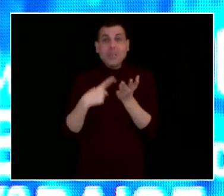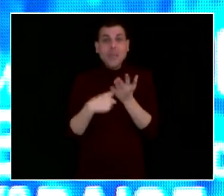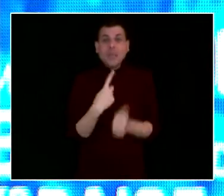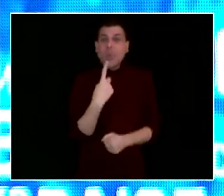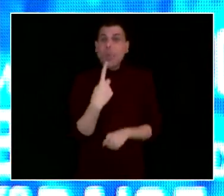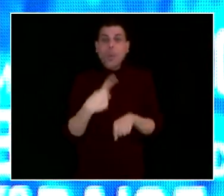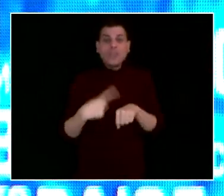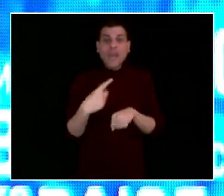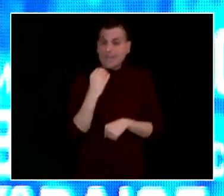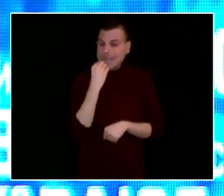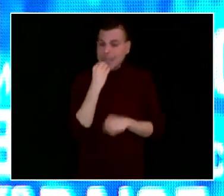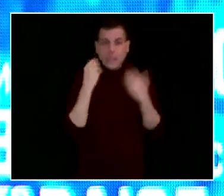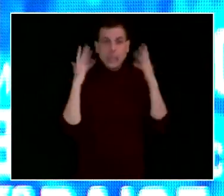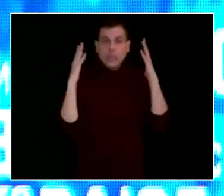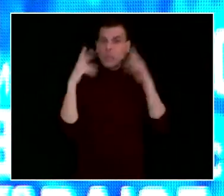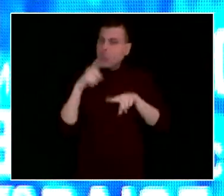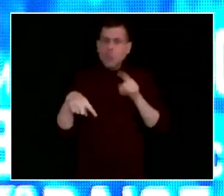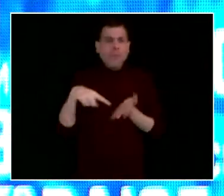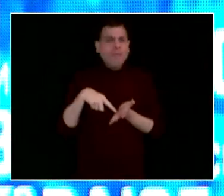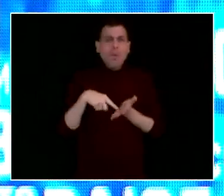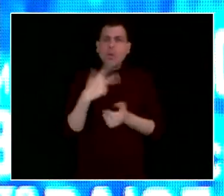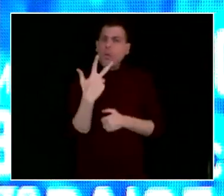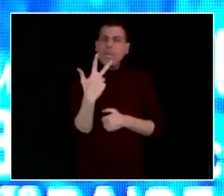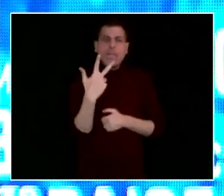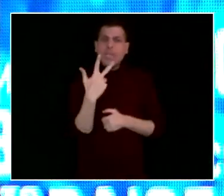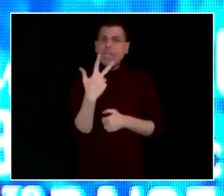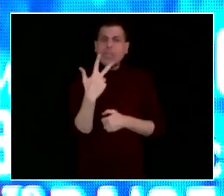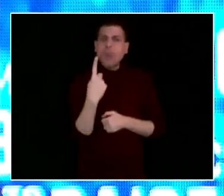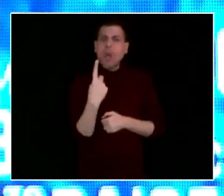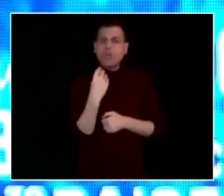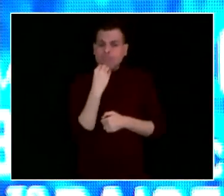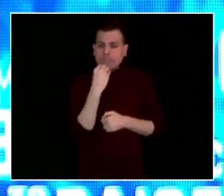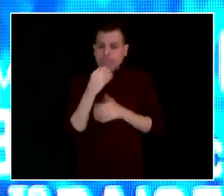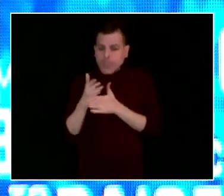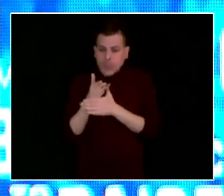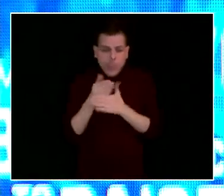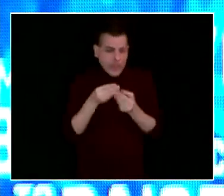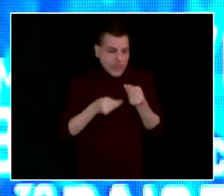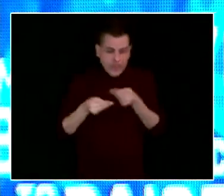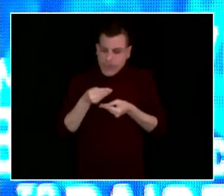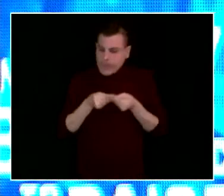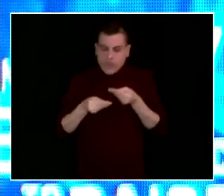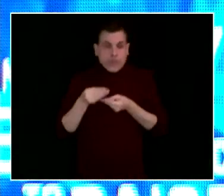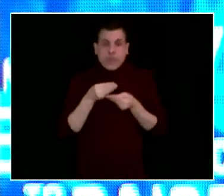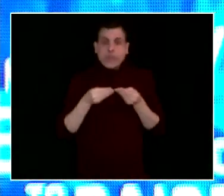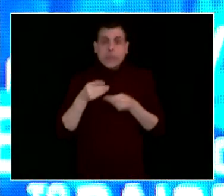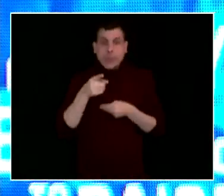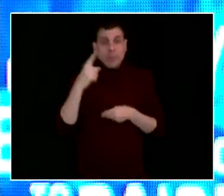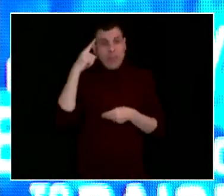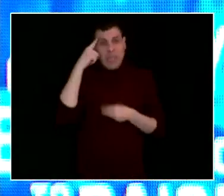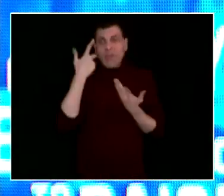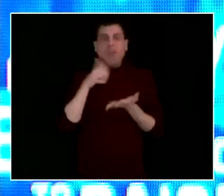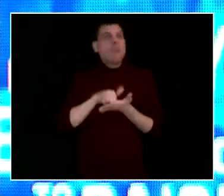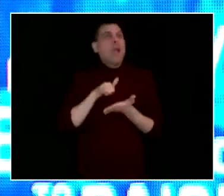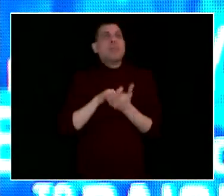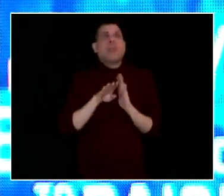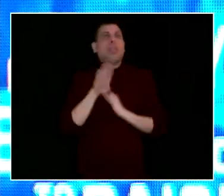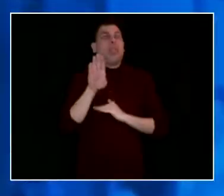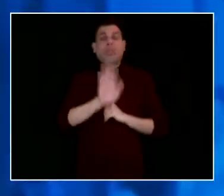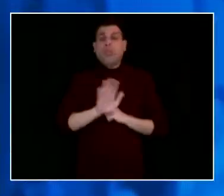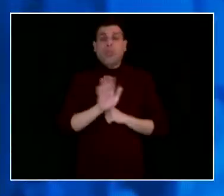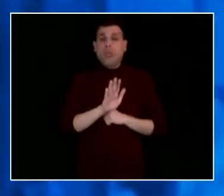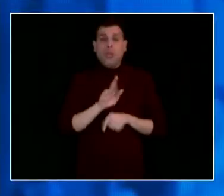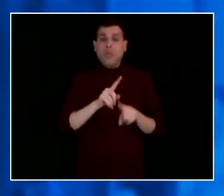3. But even though the odds were stacked against us, Dr. May Adams never stopped fighting to